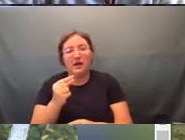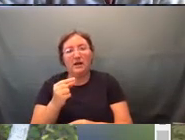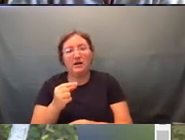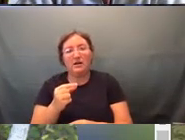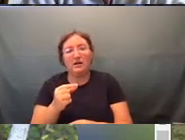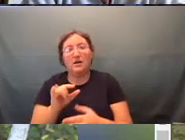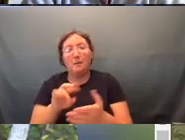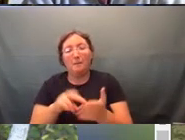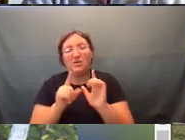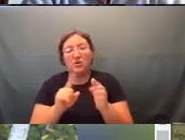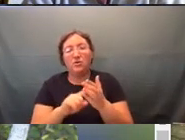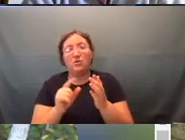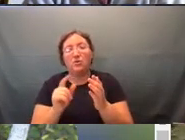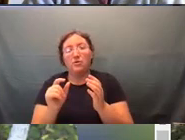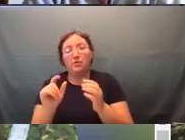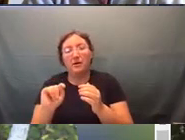paper and plastic bag,